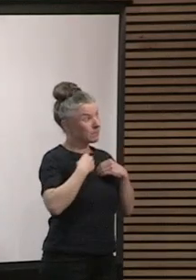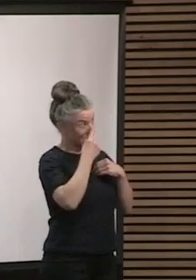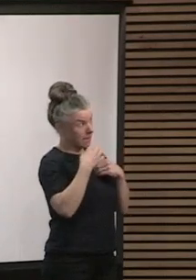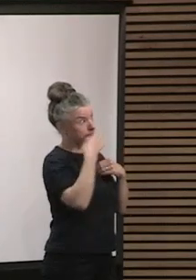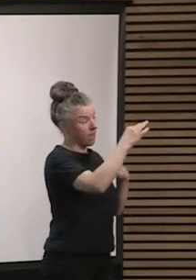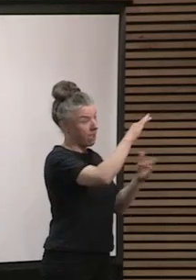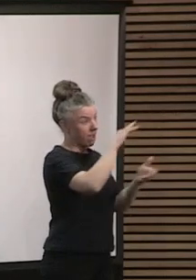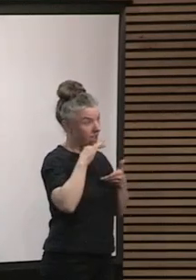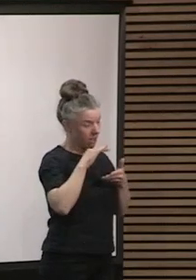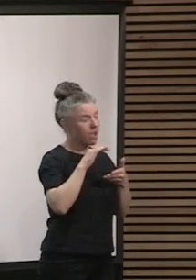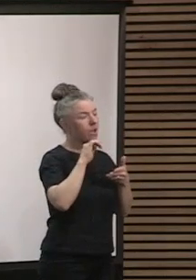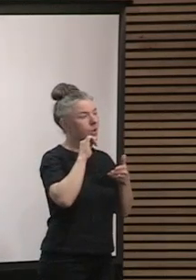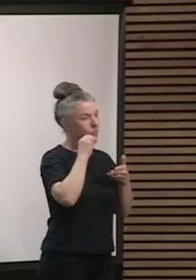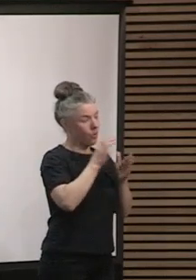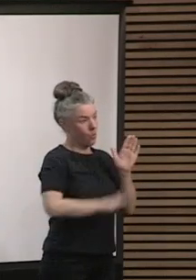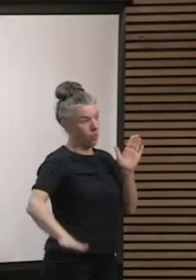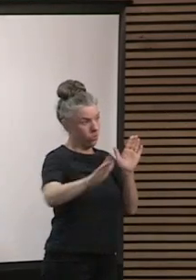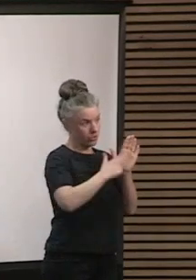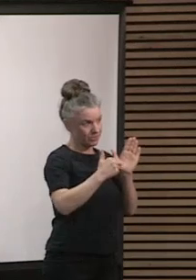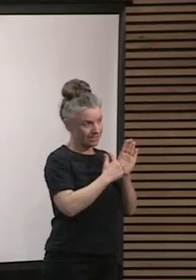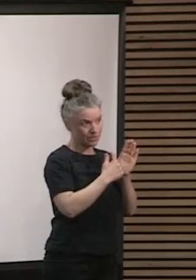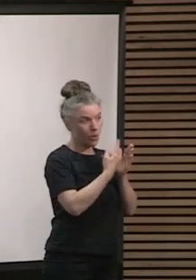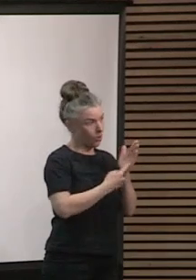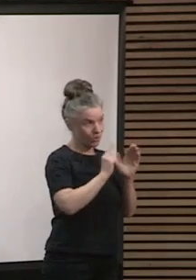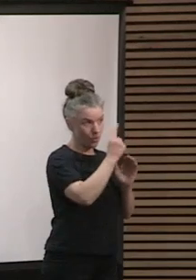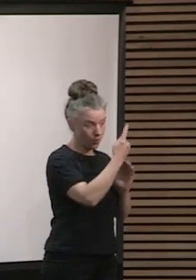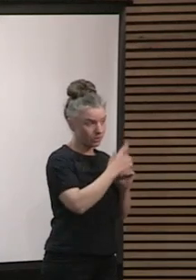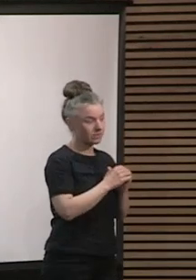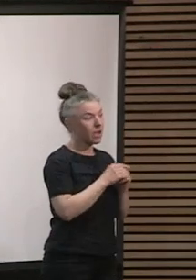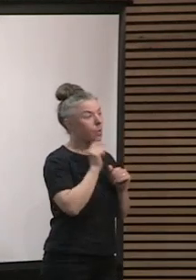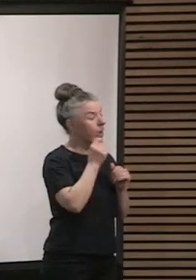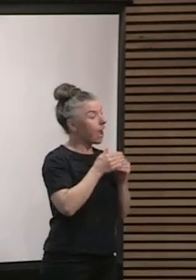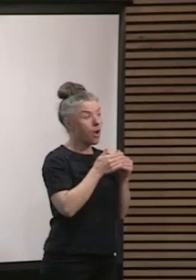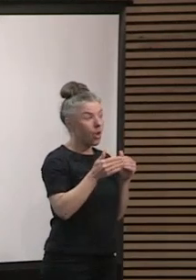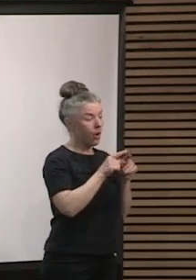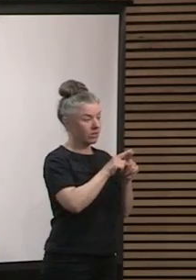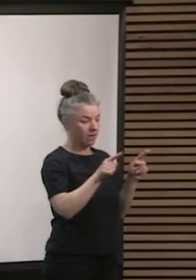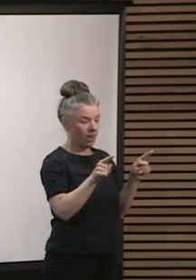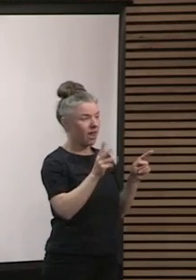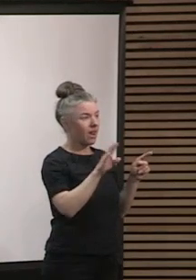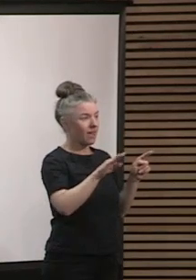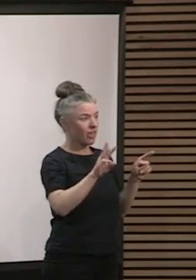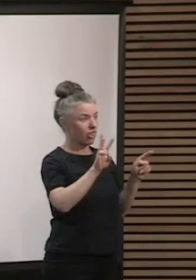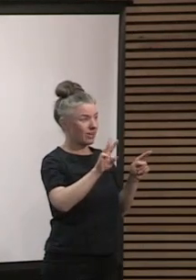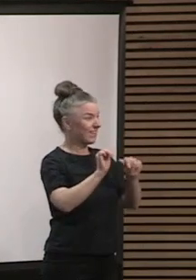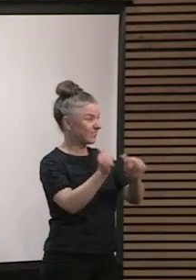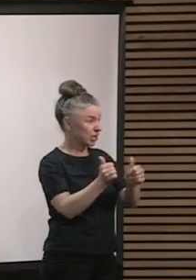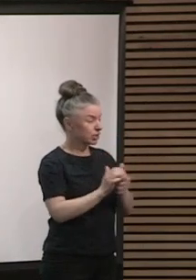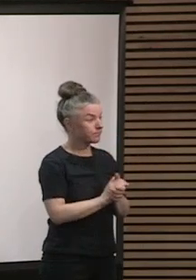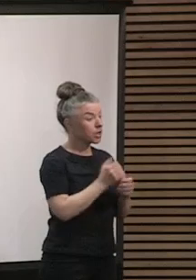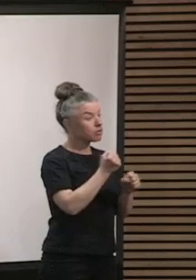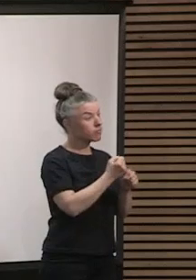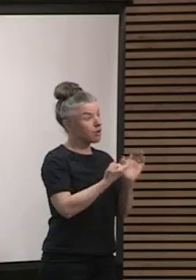cover the period of time that the current level three restrictions remain in place. Minister Robertson is here,